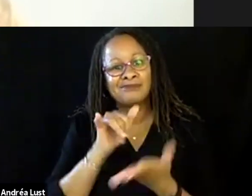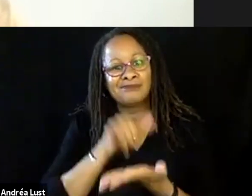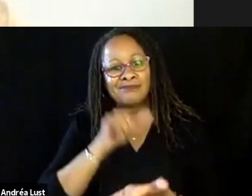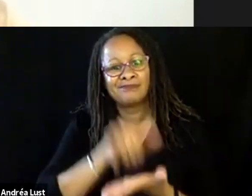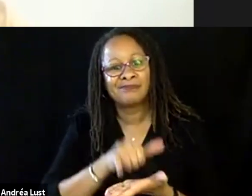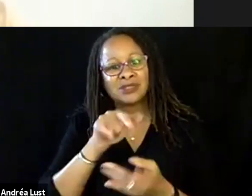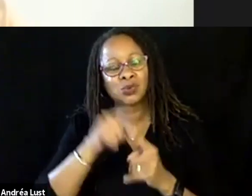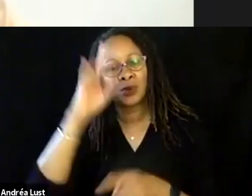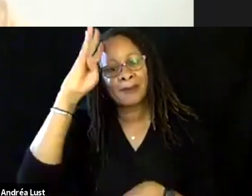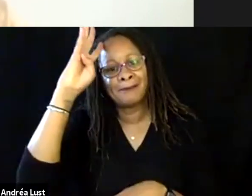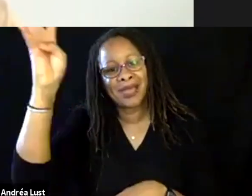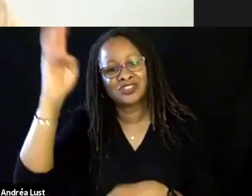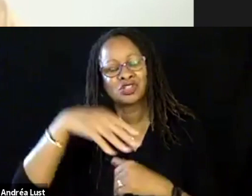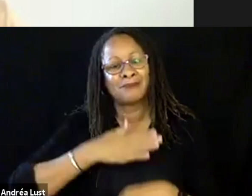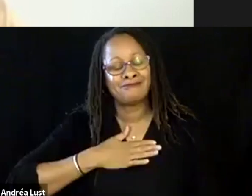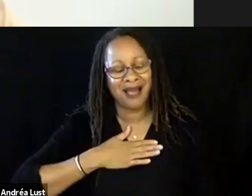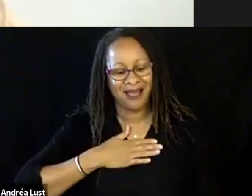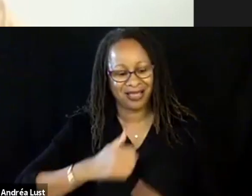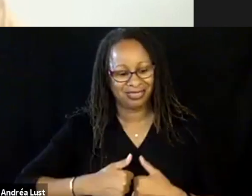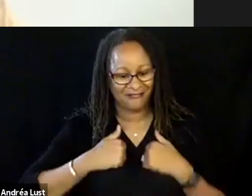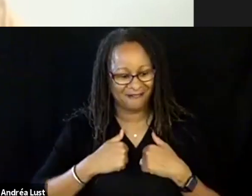to imagine my life even